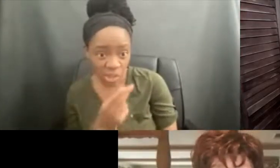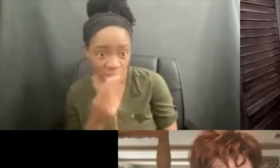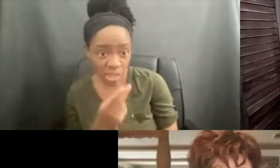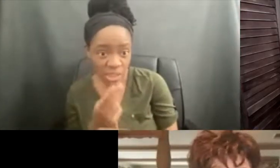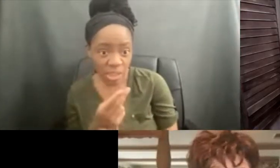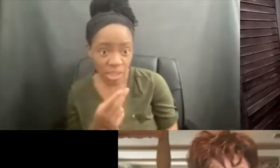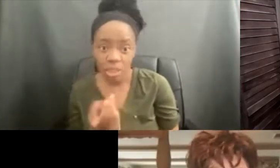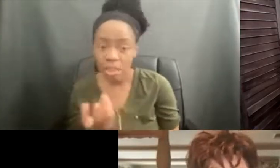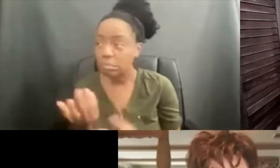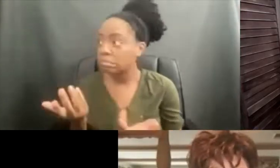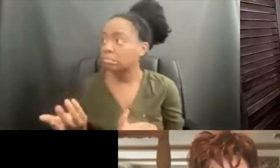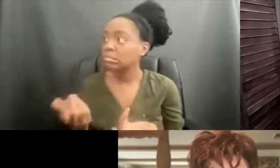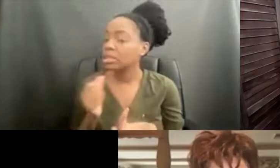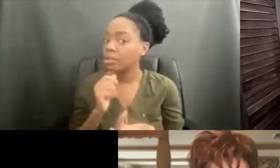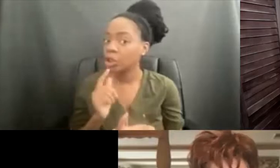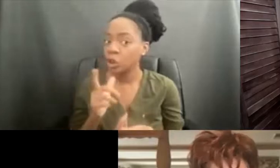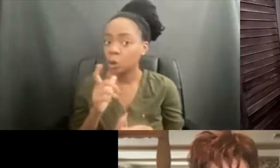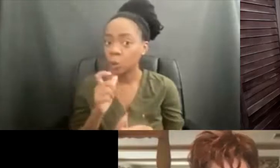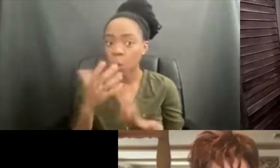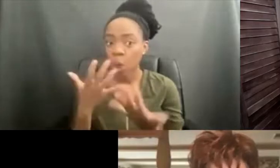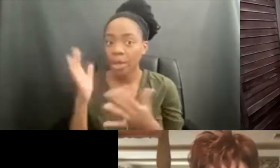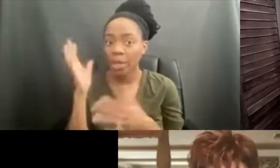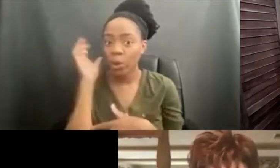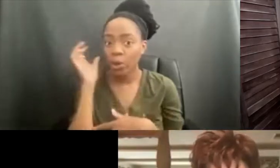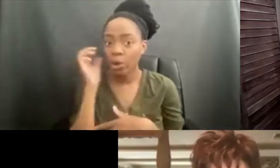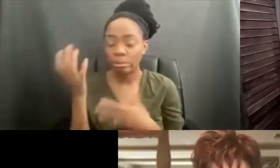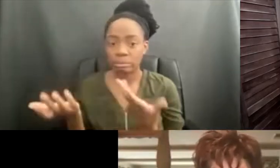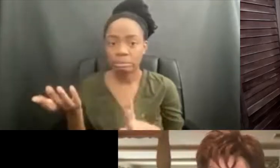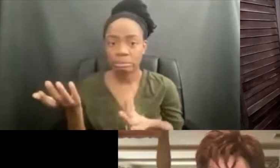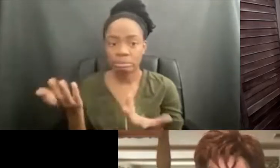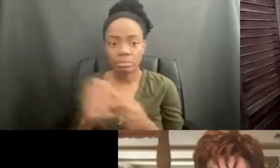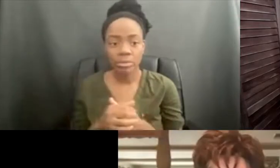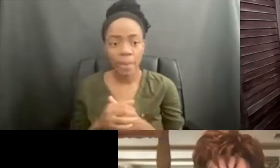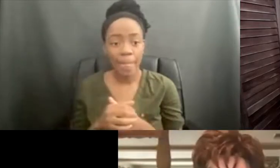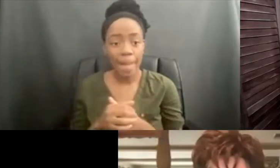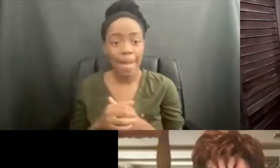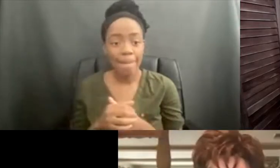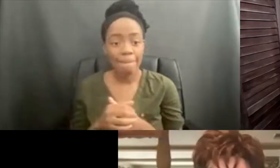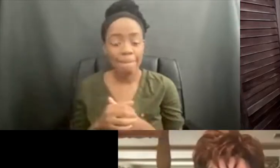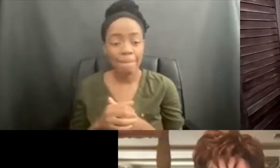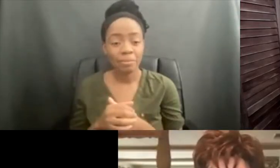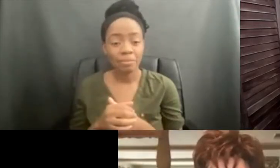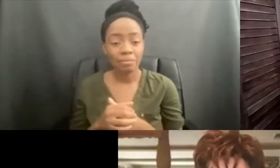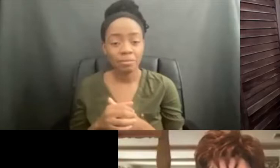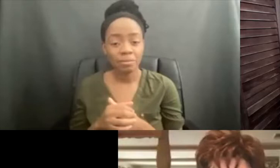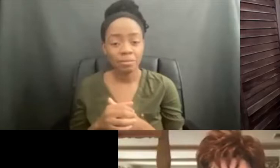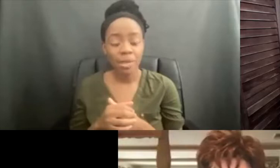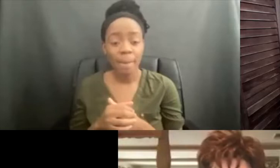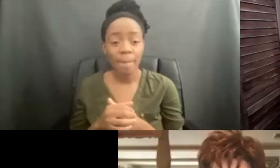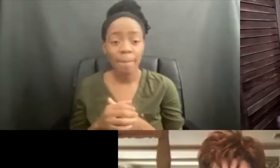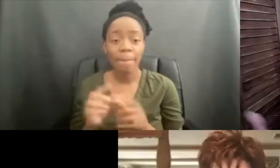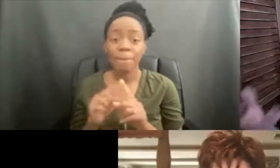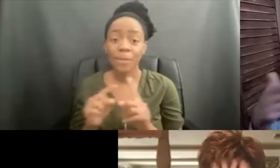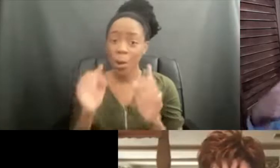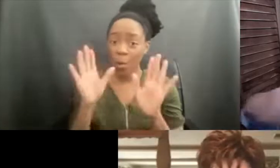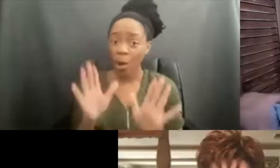I'm not sure who has heard it yet, but it's something wonderful, especially to have